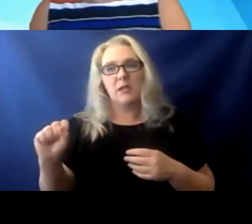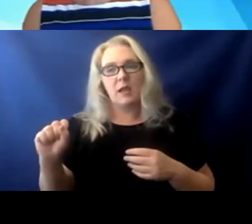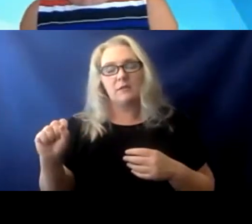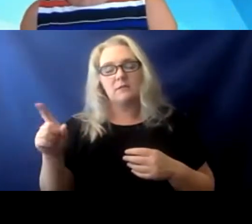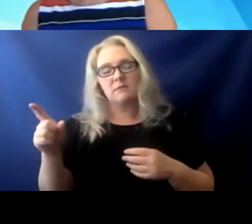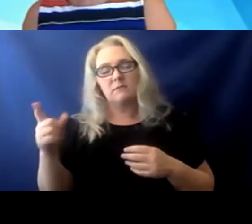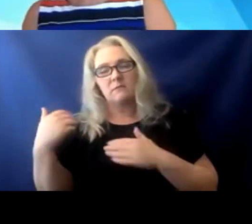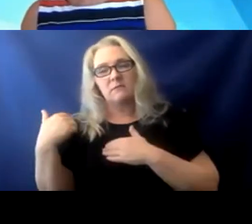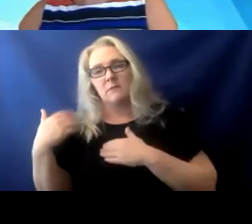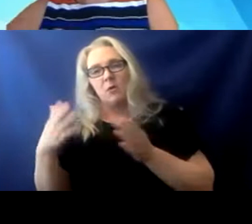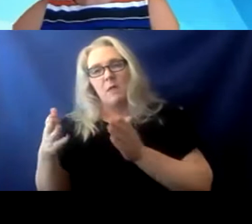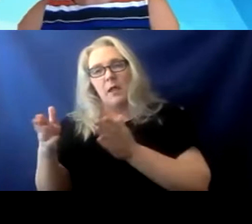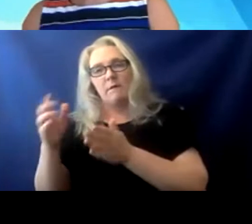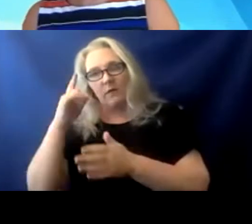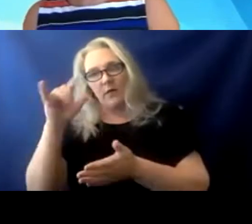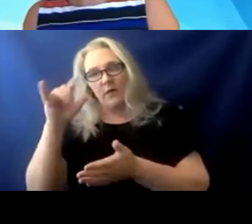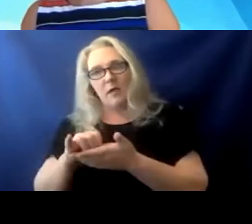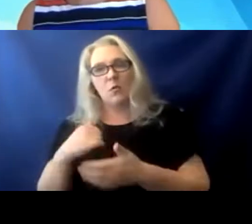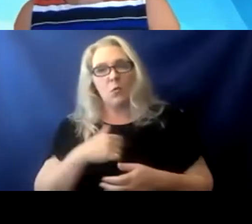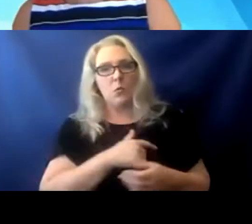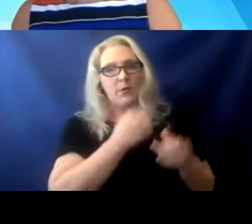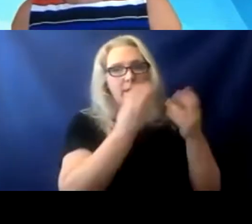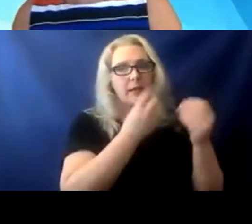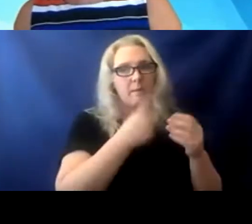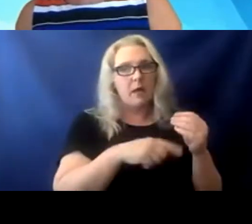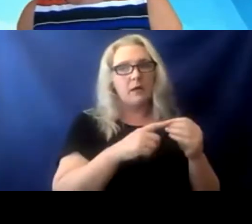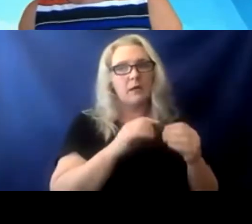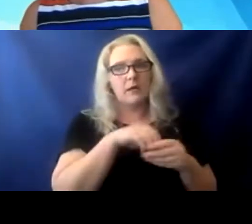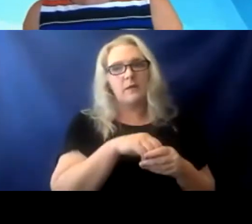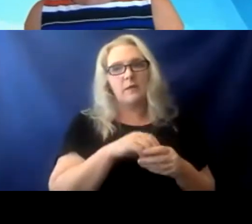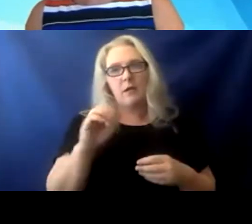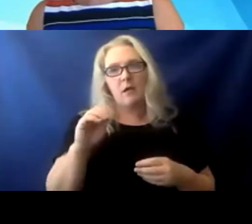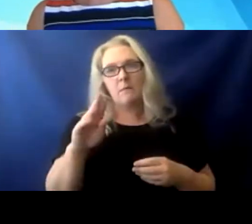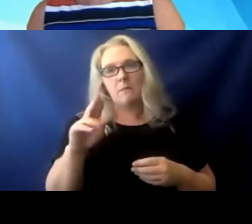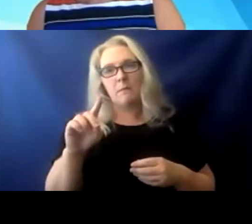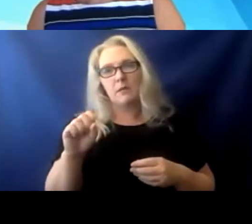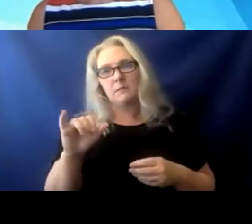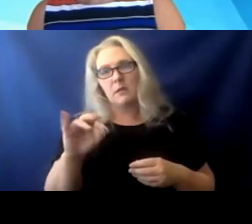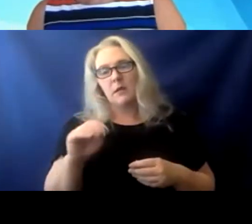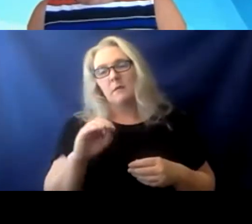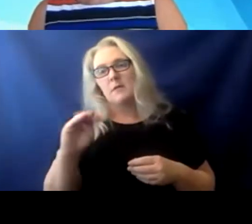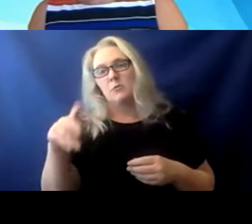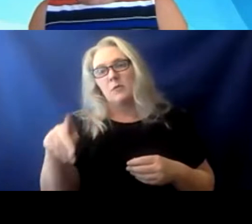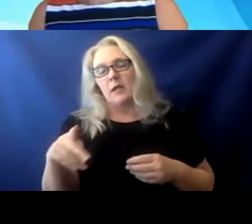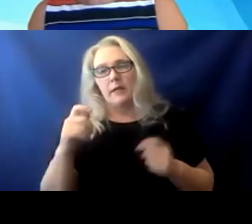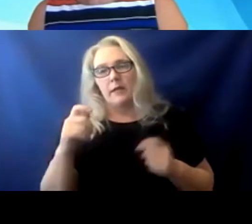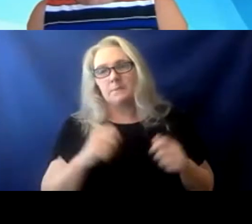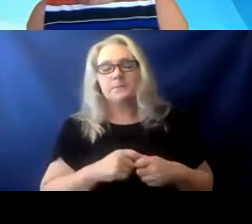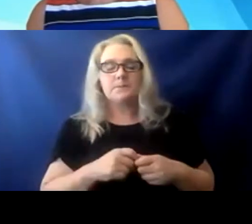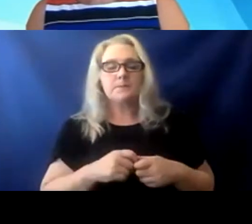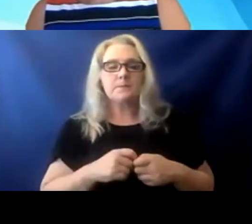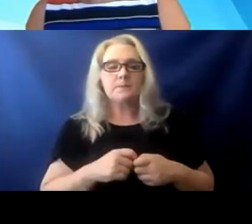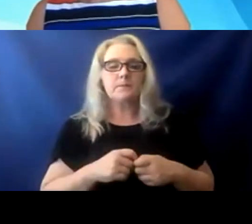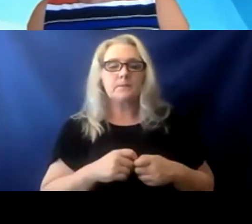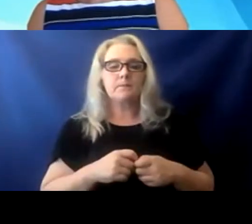think about that, and we're certainly thinking about it in our Ombuds hat as well as our master plan hat. So I won't answer the question of is 2